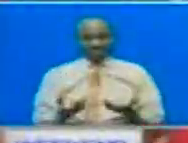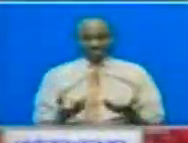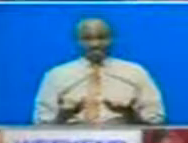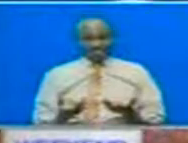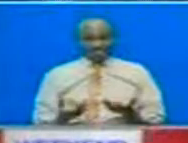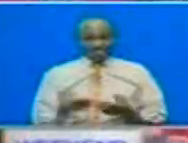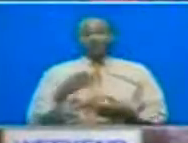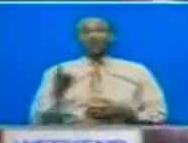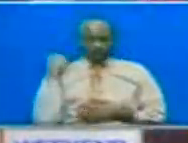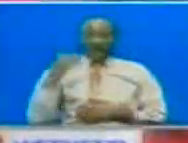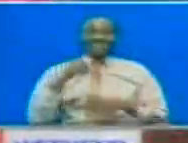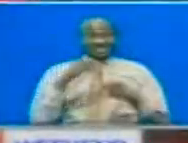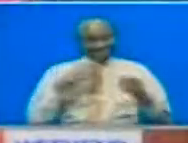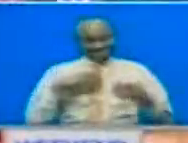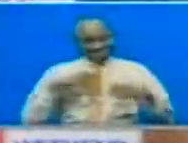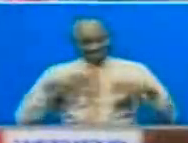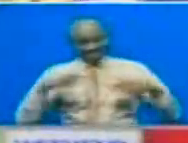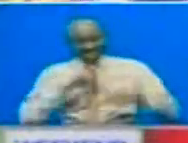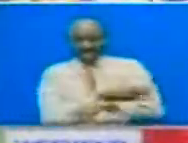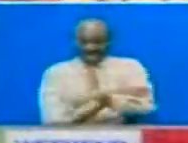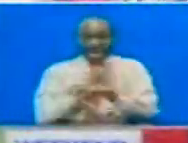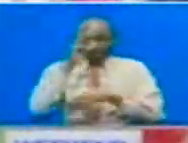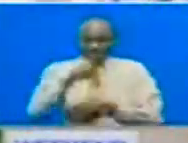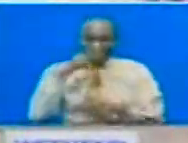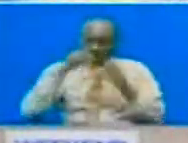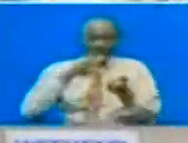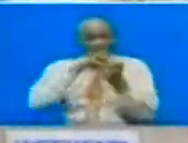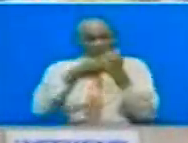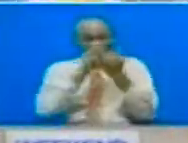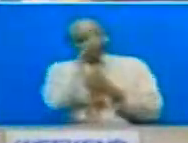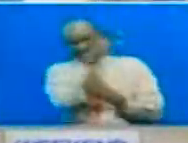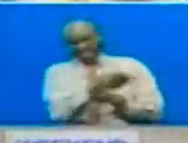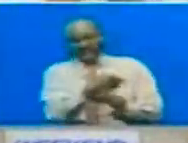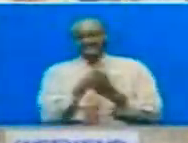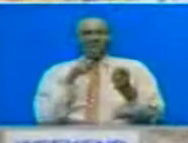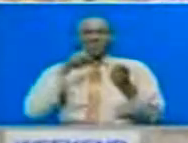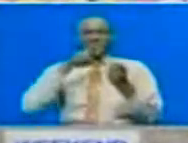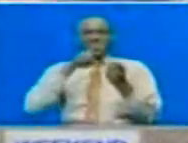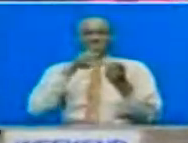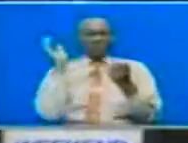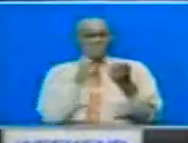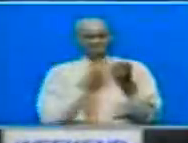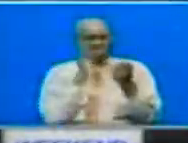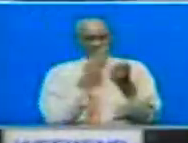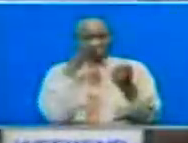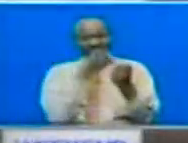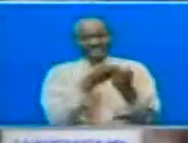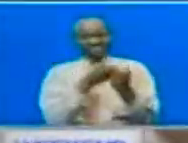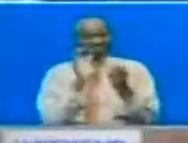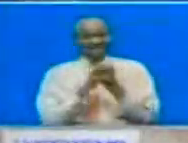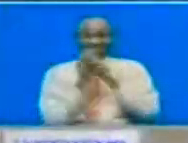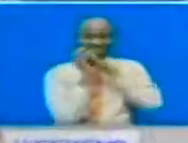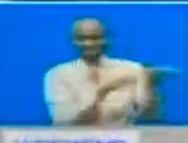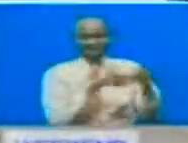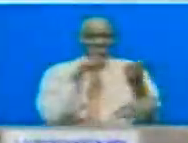Former Starehe MP Margaret Wanjiru decided that the orange in the Orange Party had become too sour or had been attacked